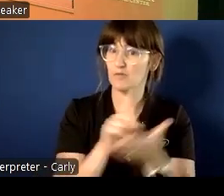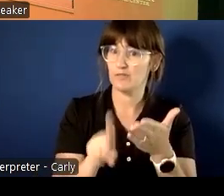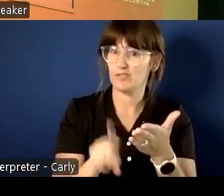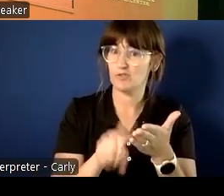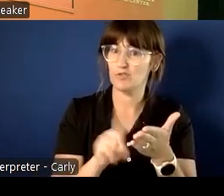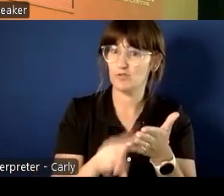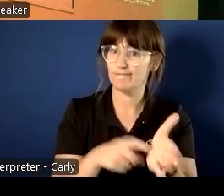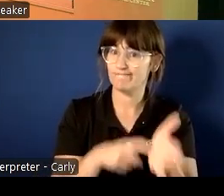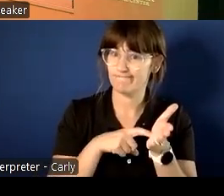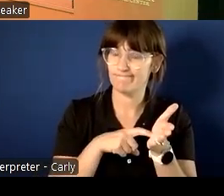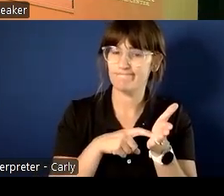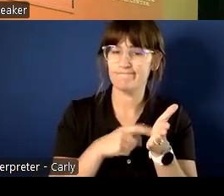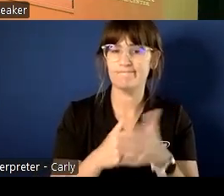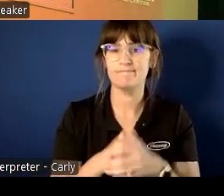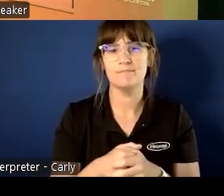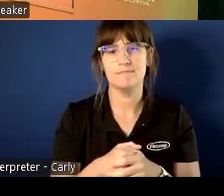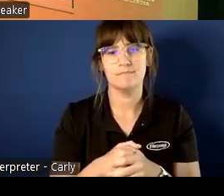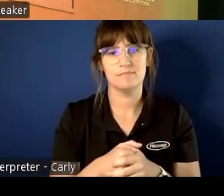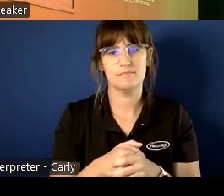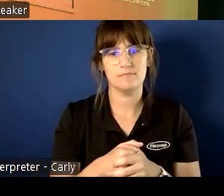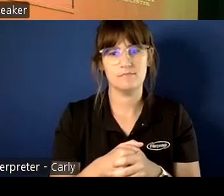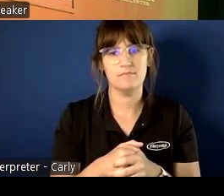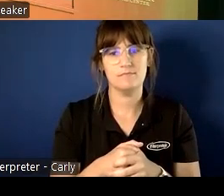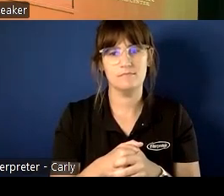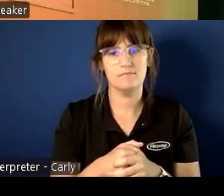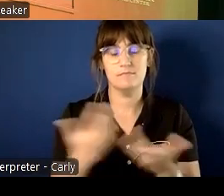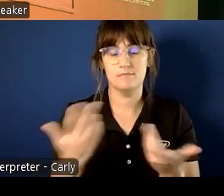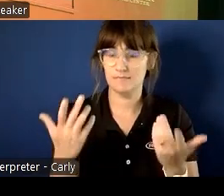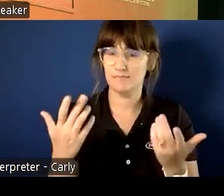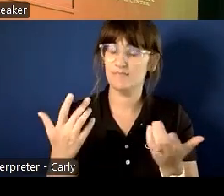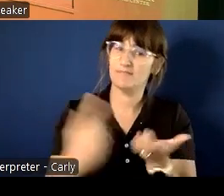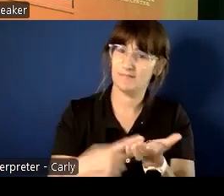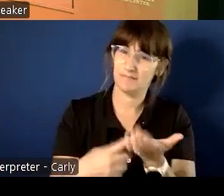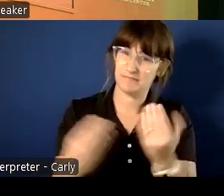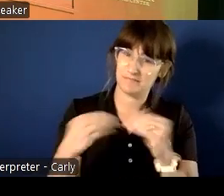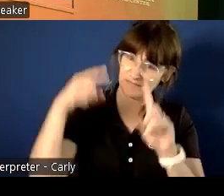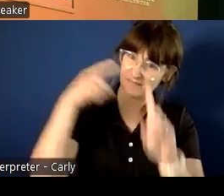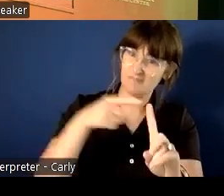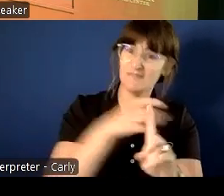would recommend I can talk more about doing clinical research using claims data, but it's